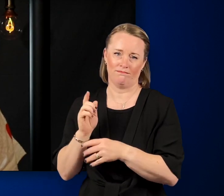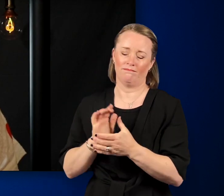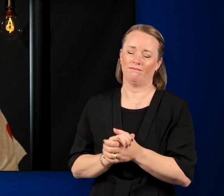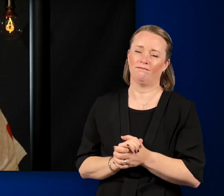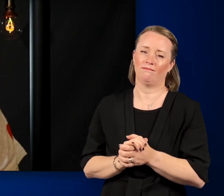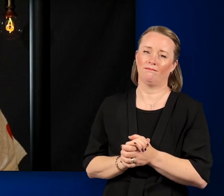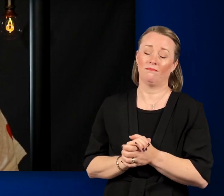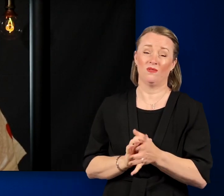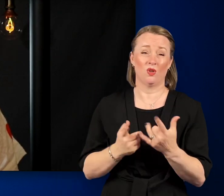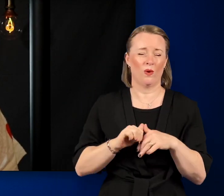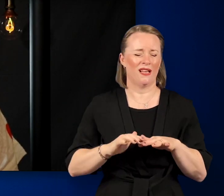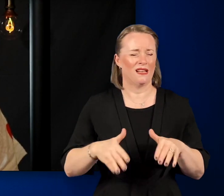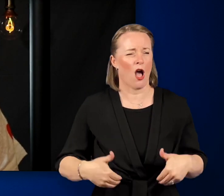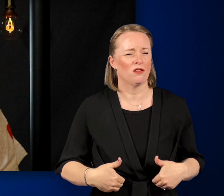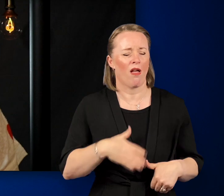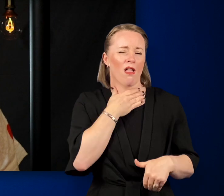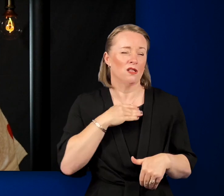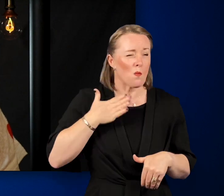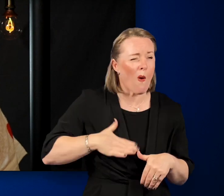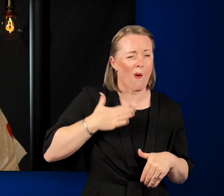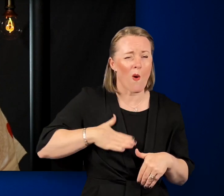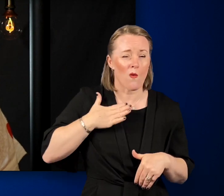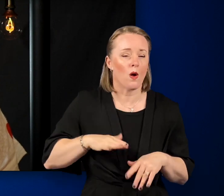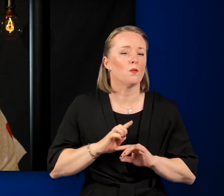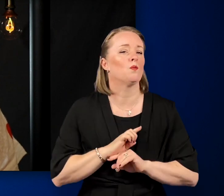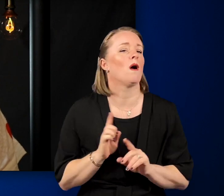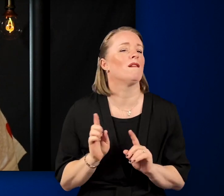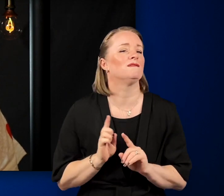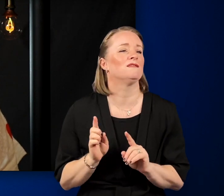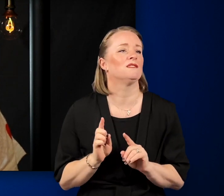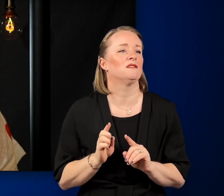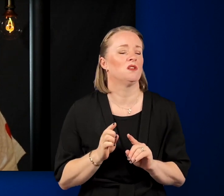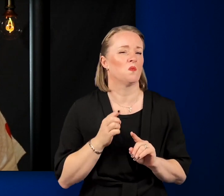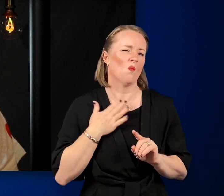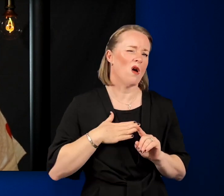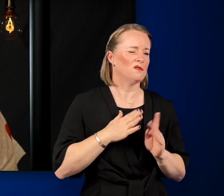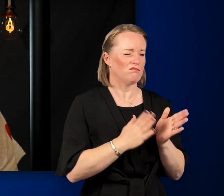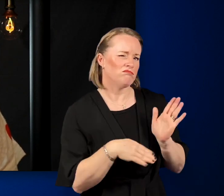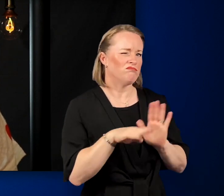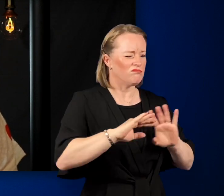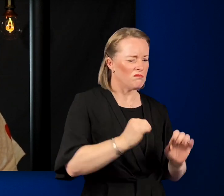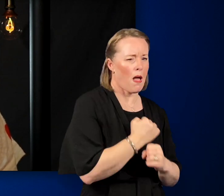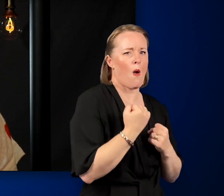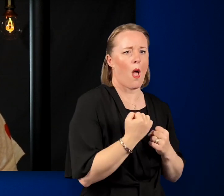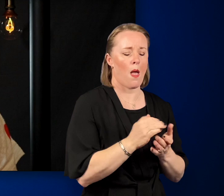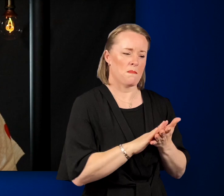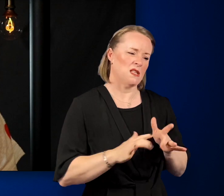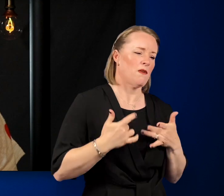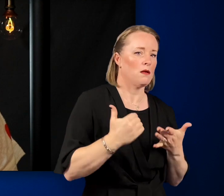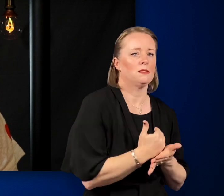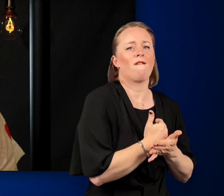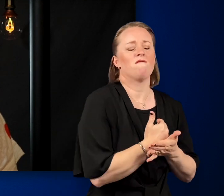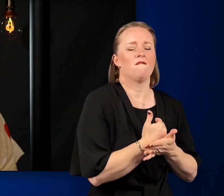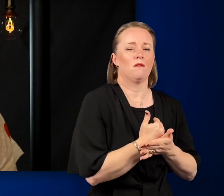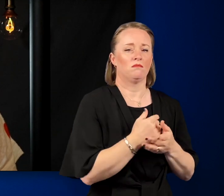What are we hungering and thirsting for? Are we trying to win the power game to give us a sense of security in this chaotic